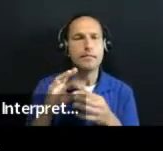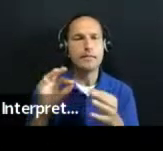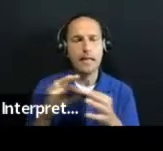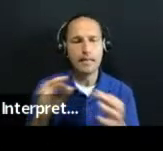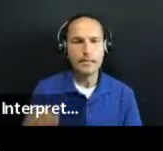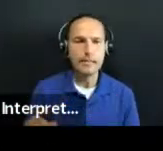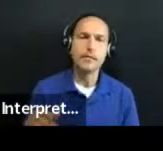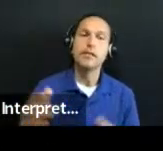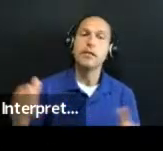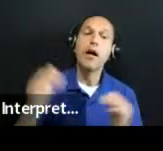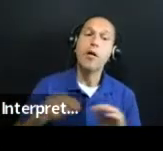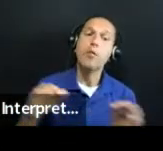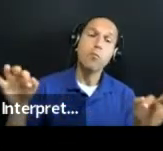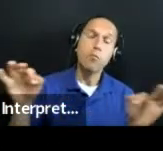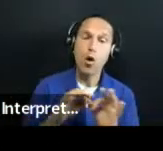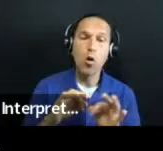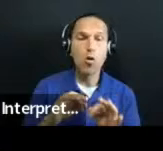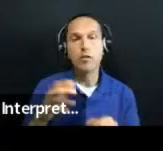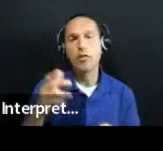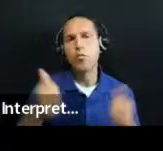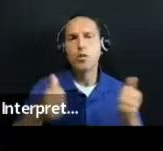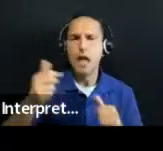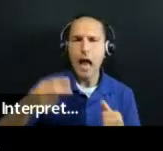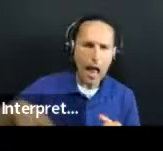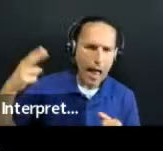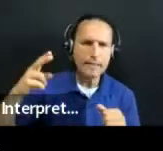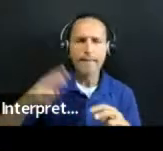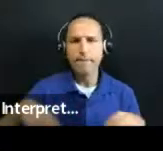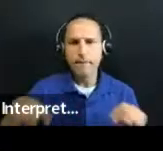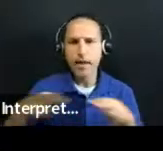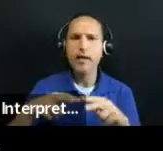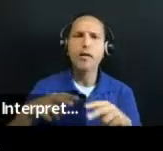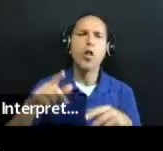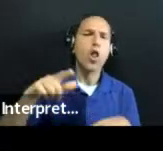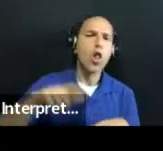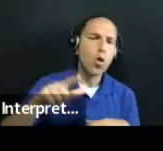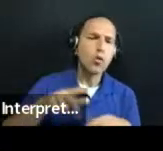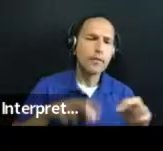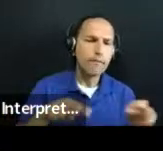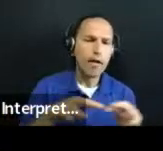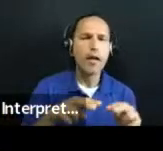What are some key takeaways? What's the highest value? What's the lowest value? What's the middle value, right?